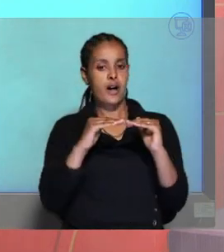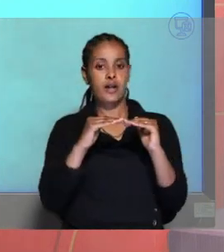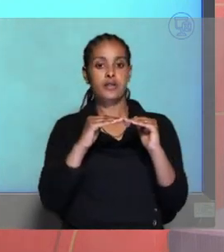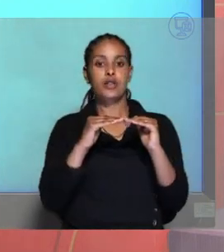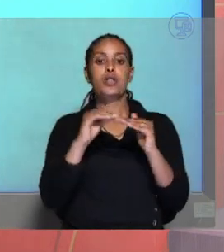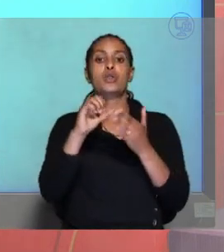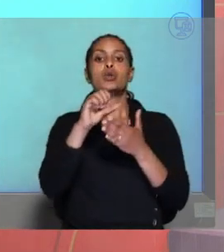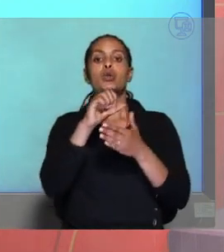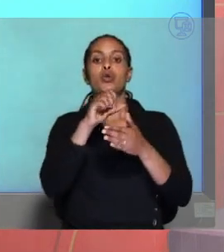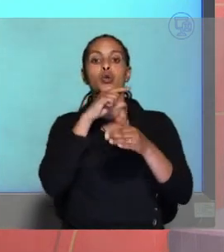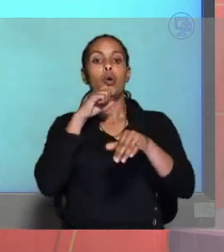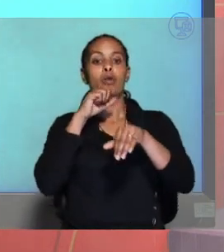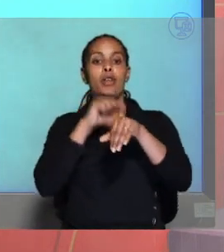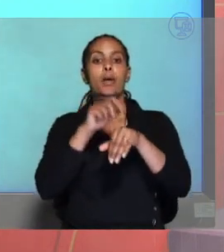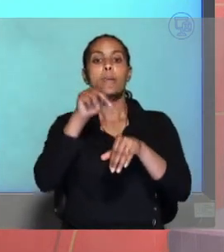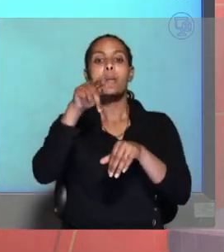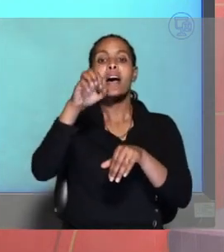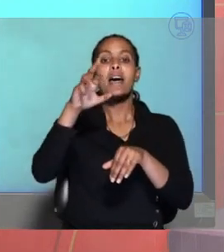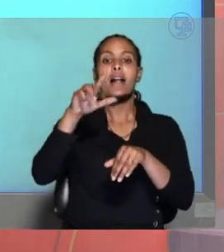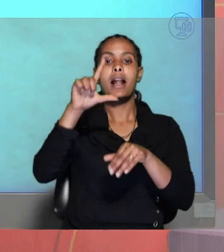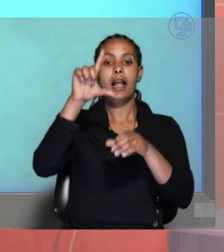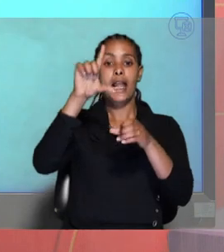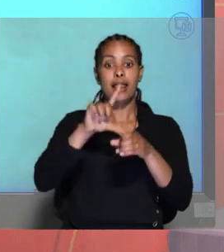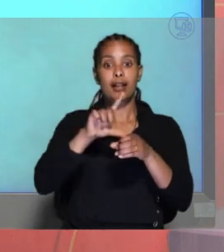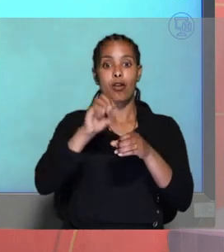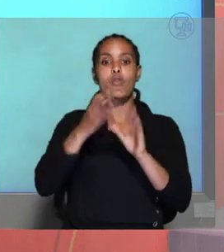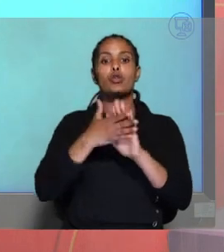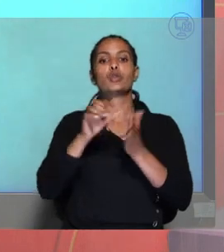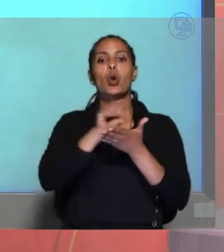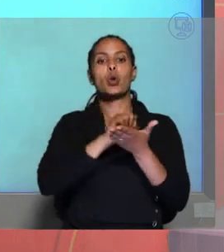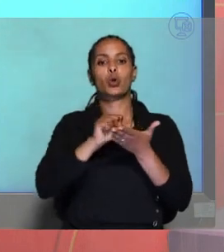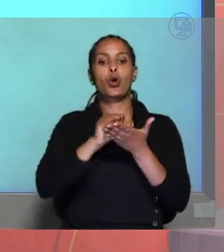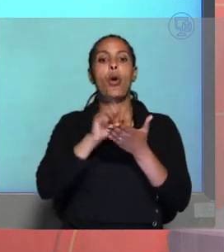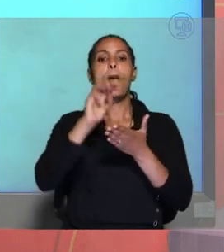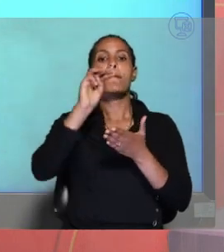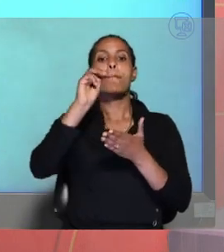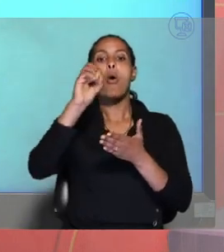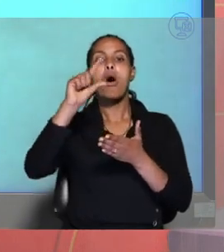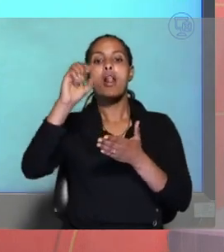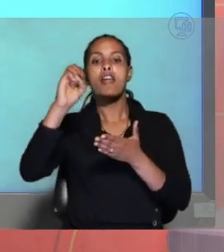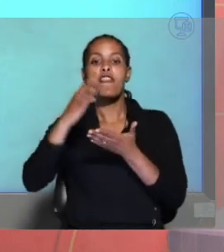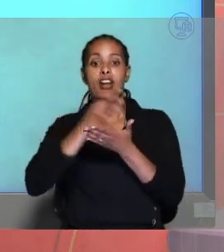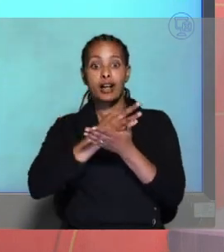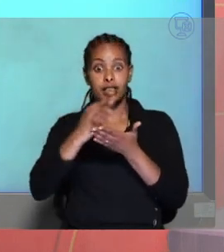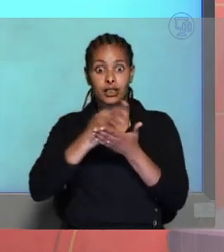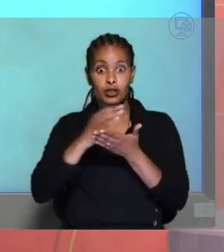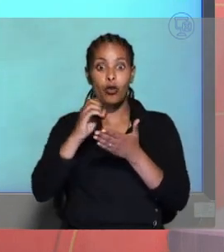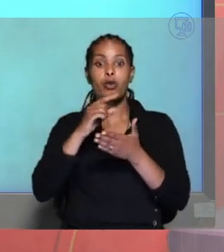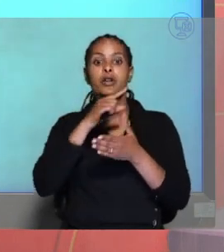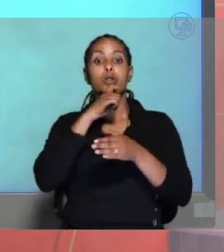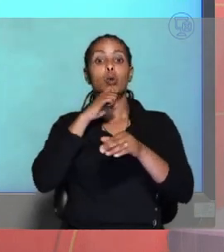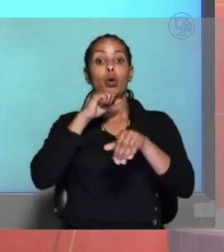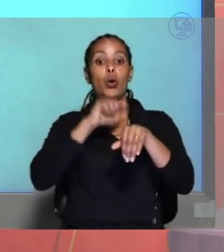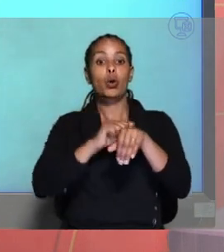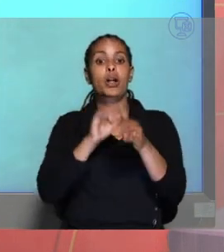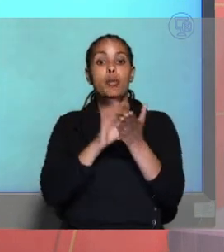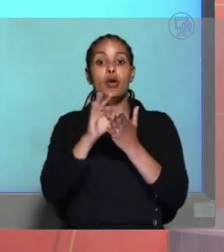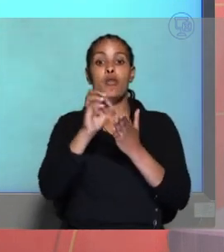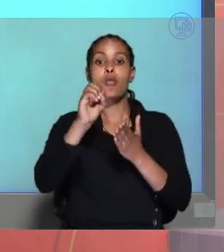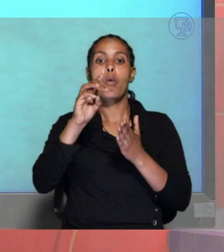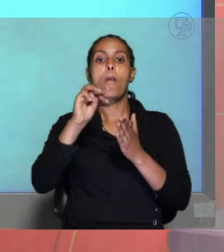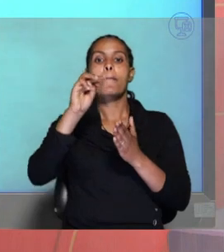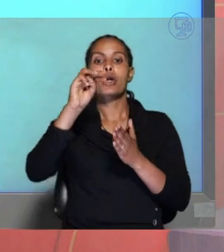of solids per liter of solution. Mole fraction of solids is number of mole